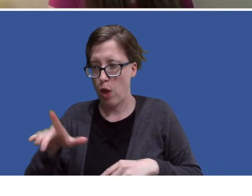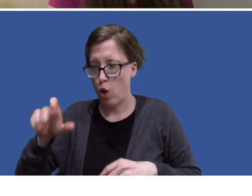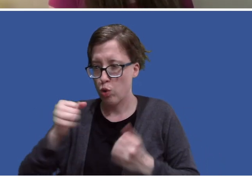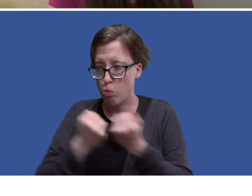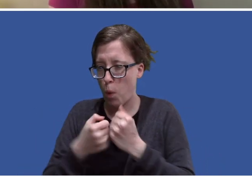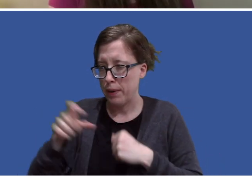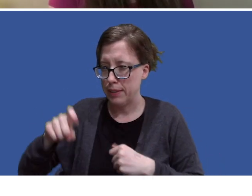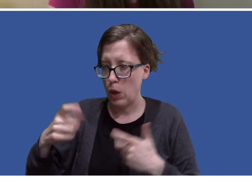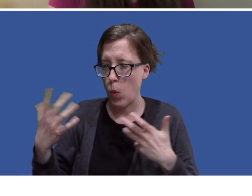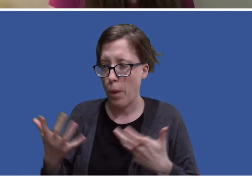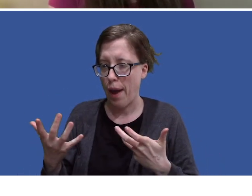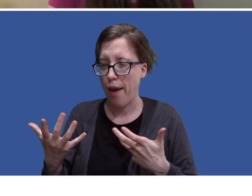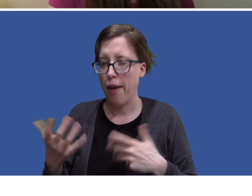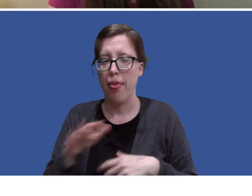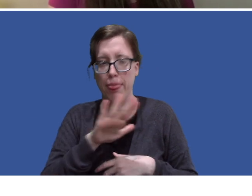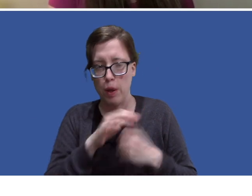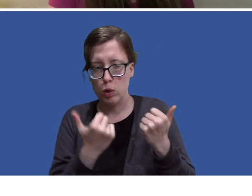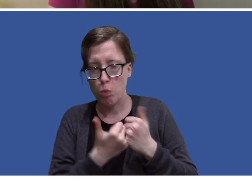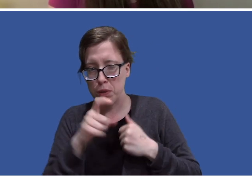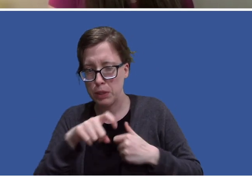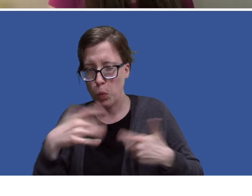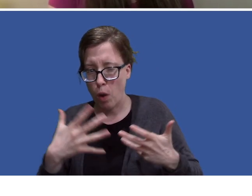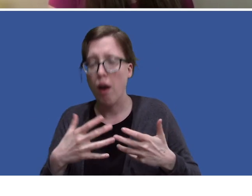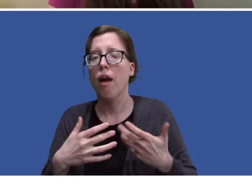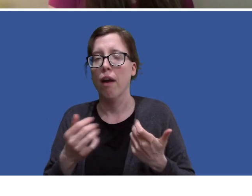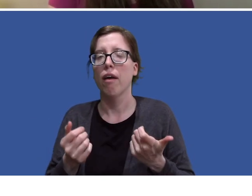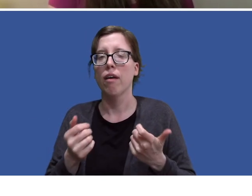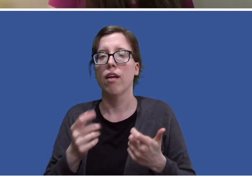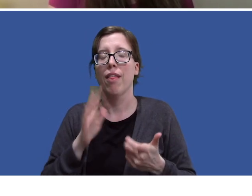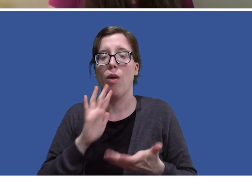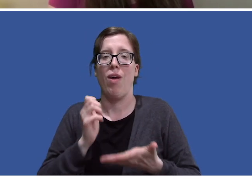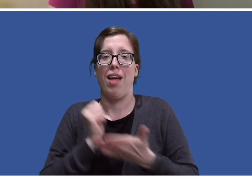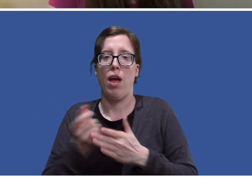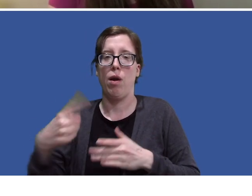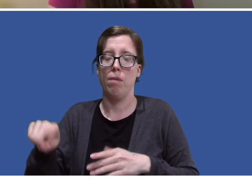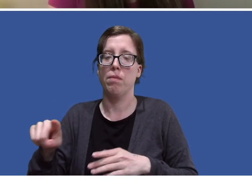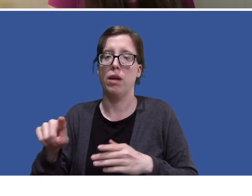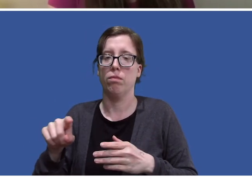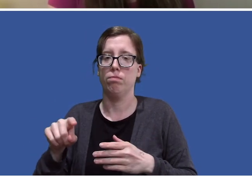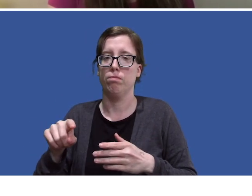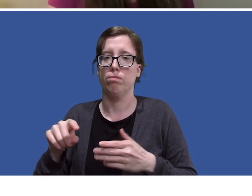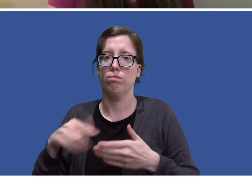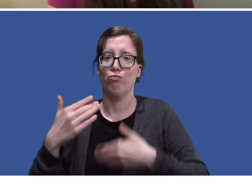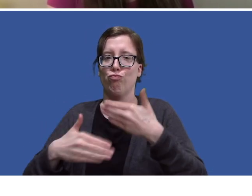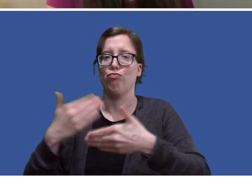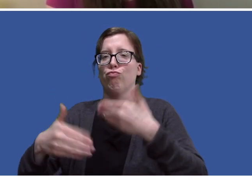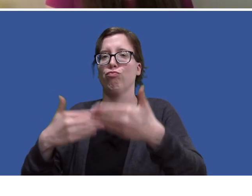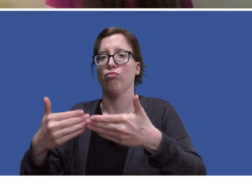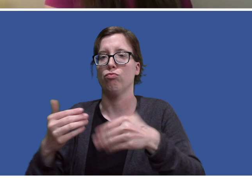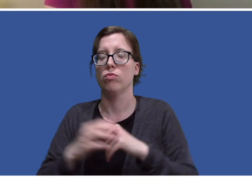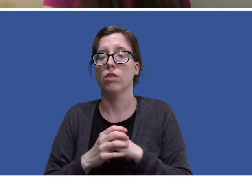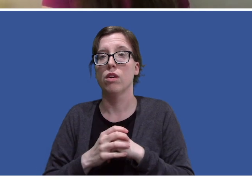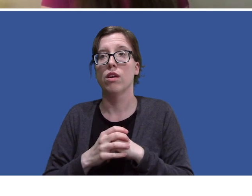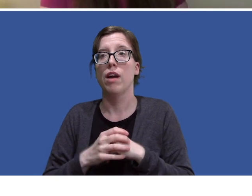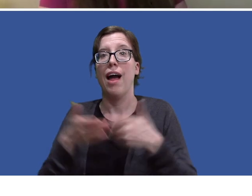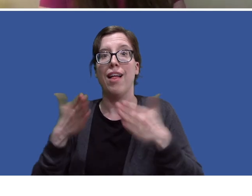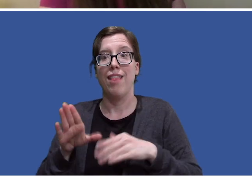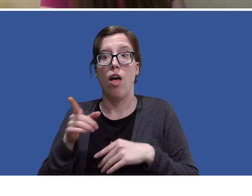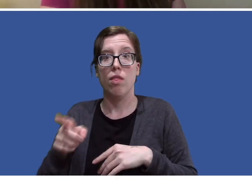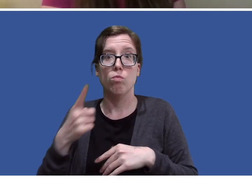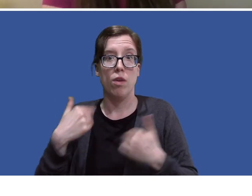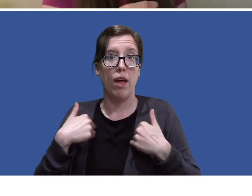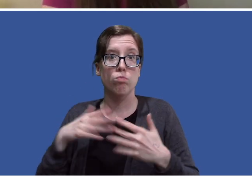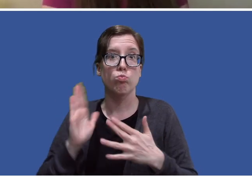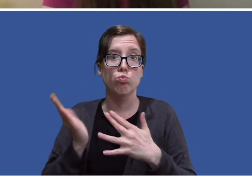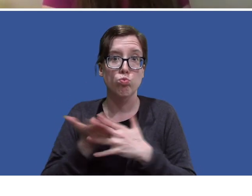long way, allowing that student to have breaks if needed. Children with charge often require frequent